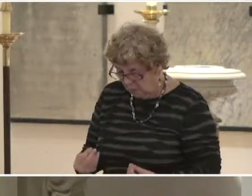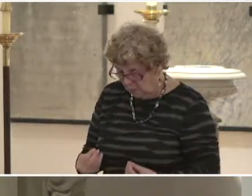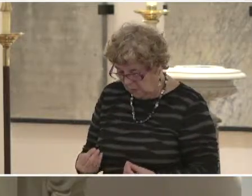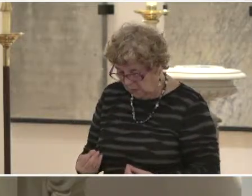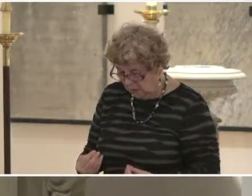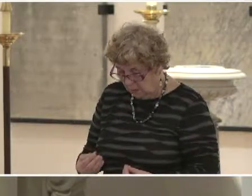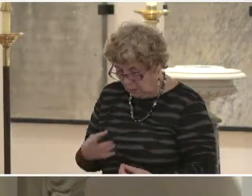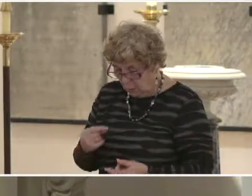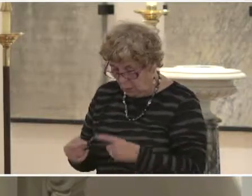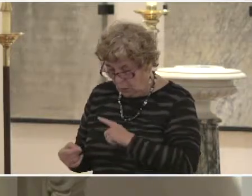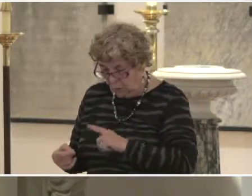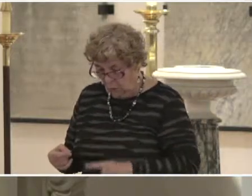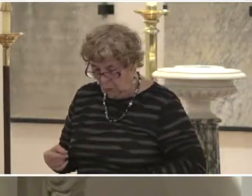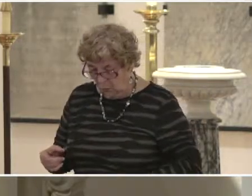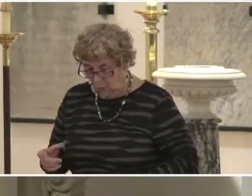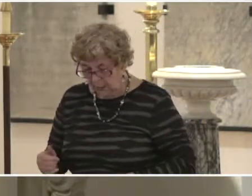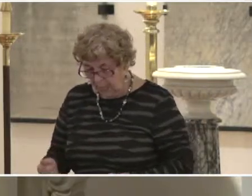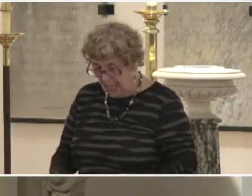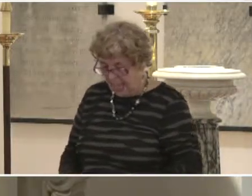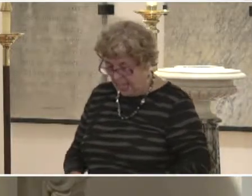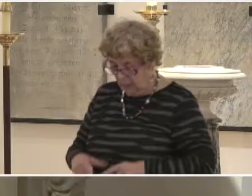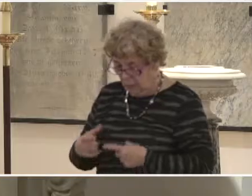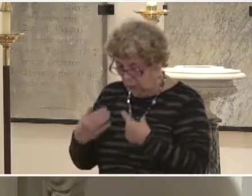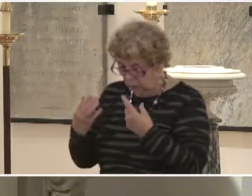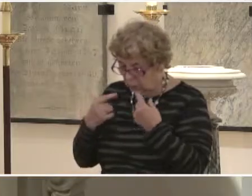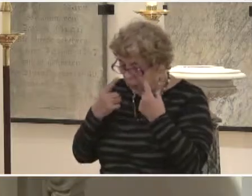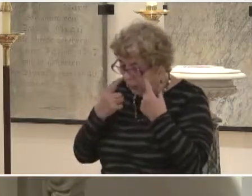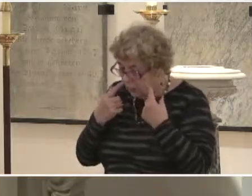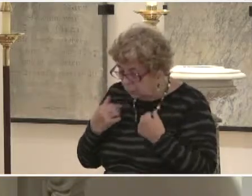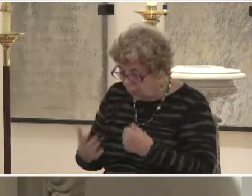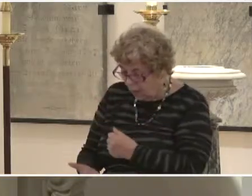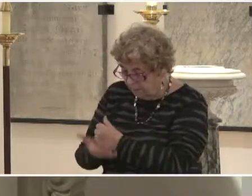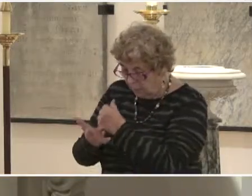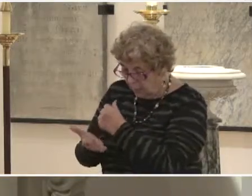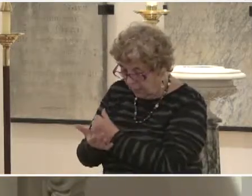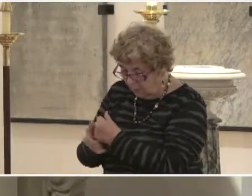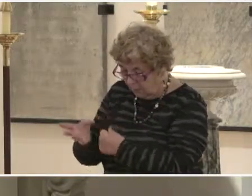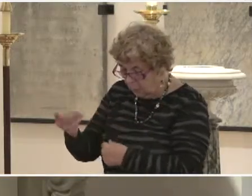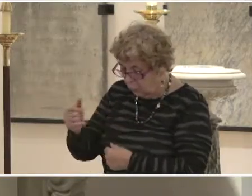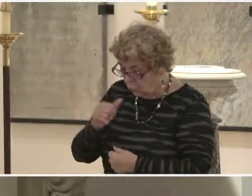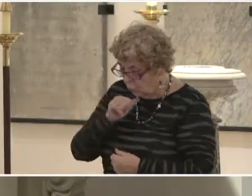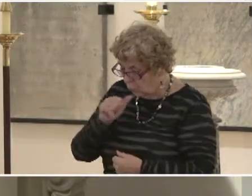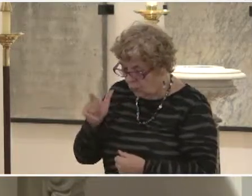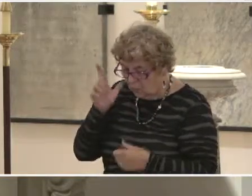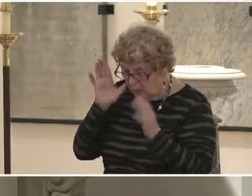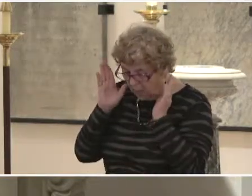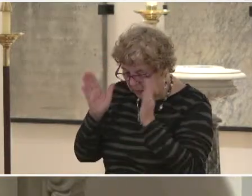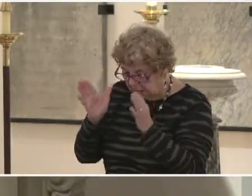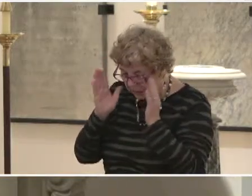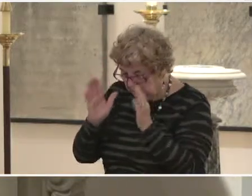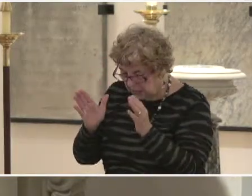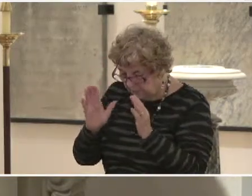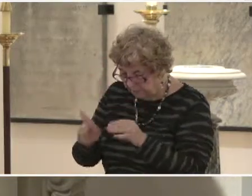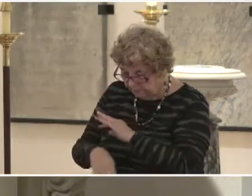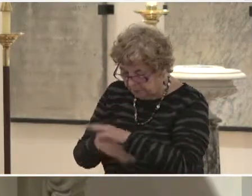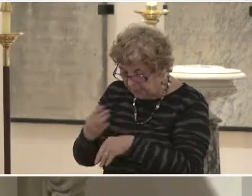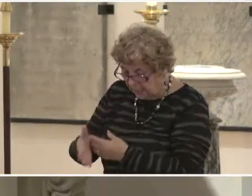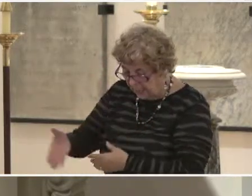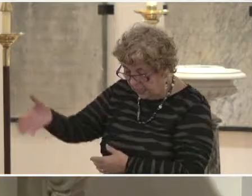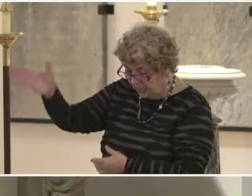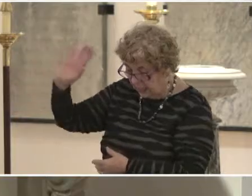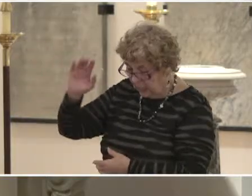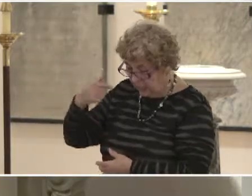Teresa's crisis of faith continued for more than 50 years, largely hidden from the world until